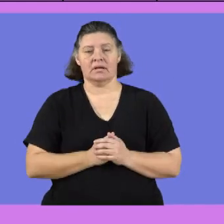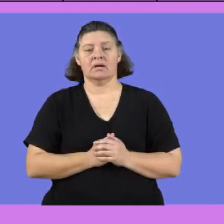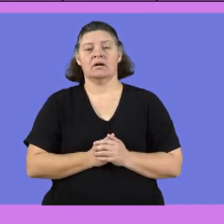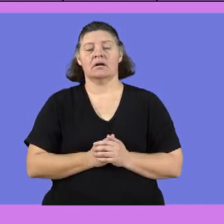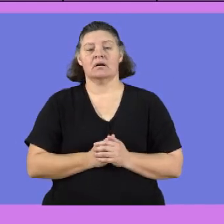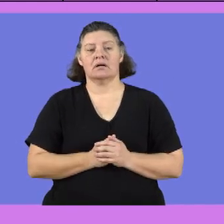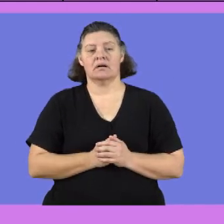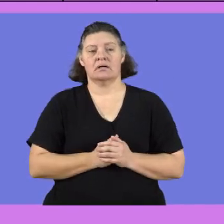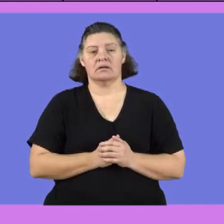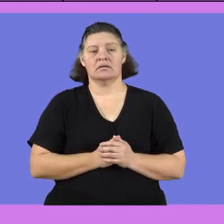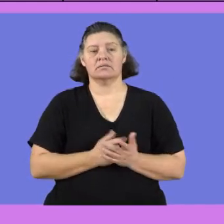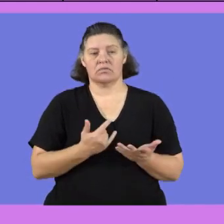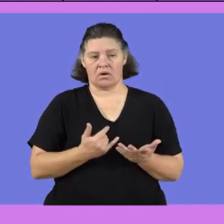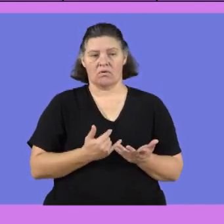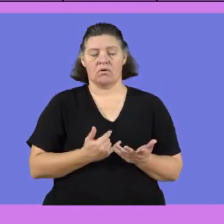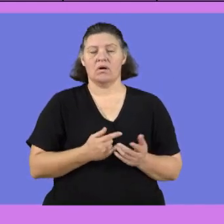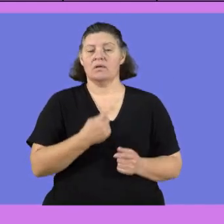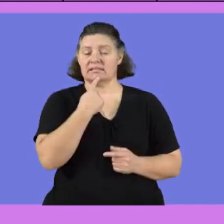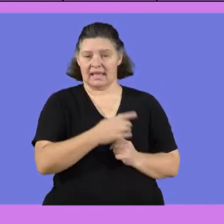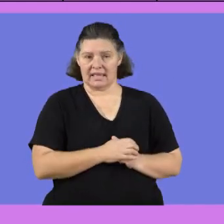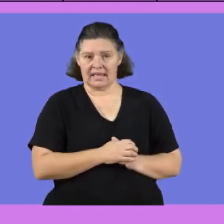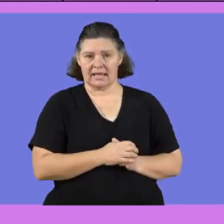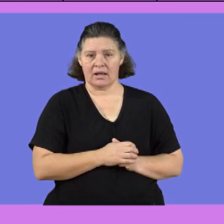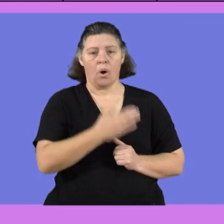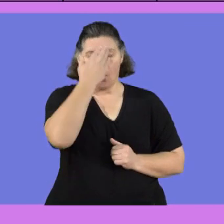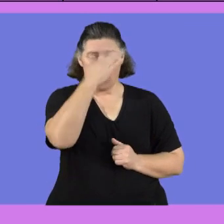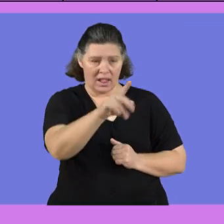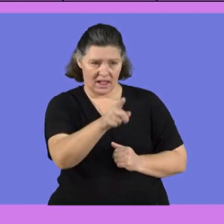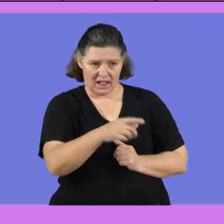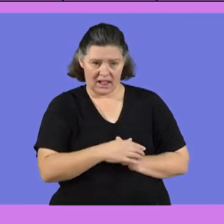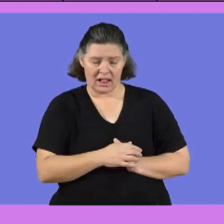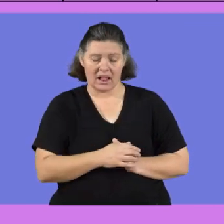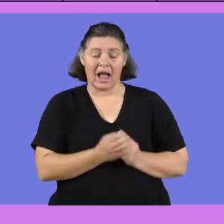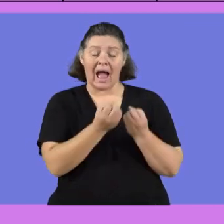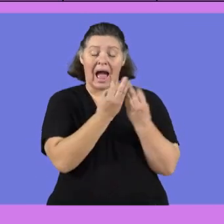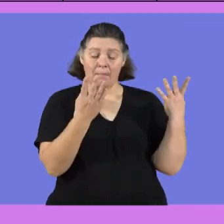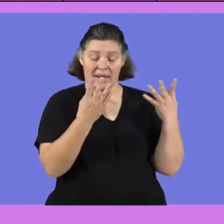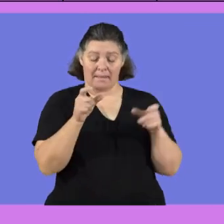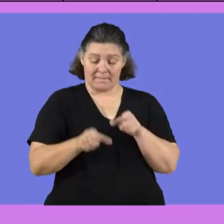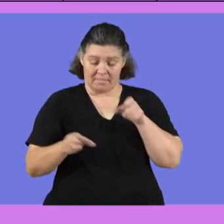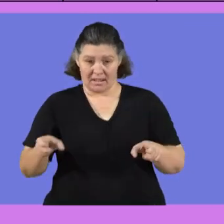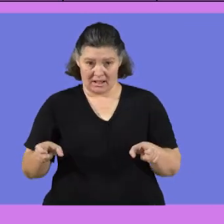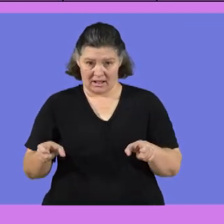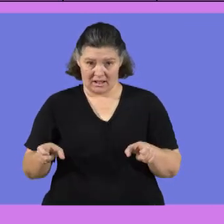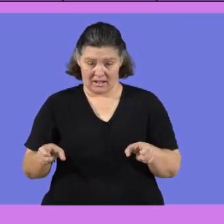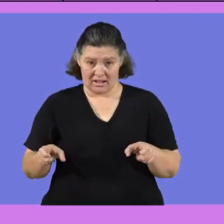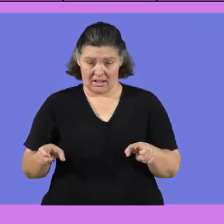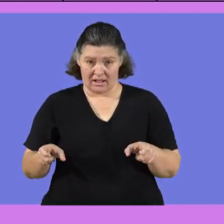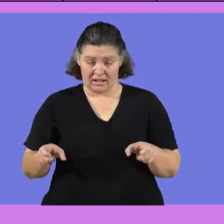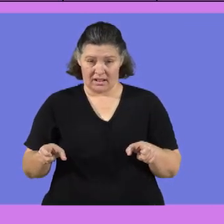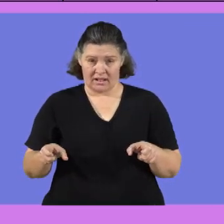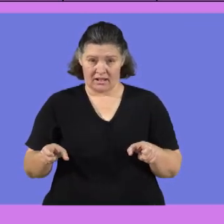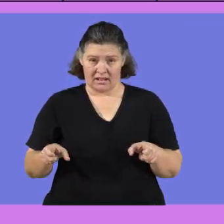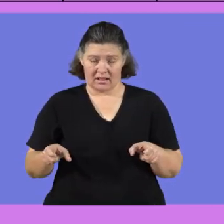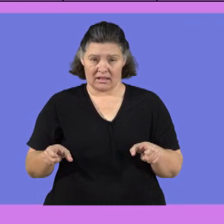vertical axis. Therefore, this will make us to change and say, we know now that number of people,